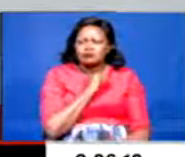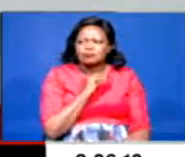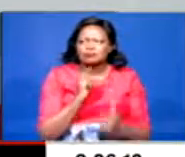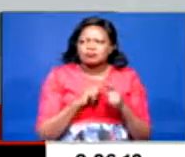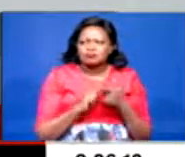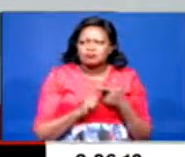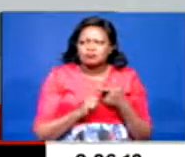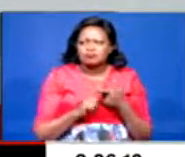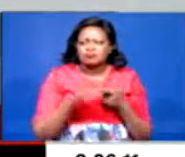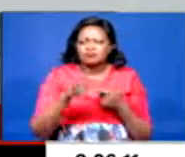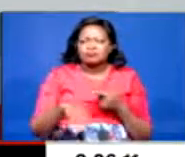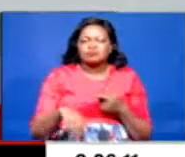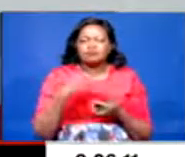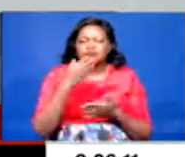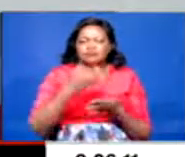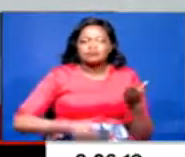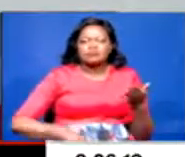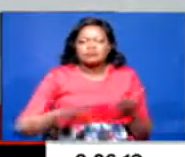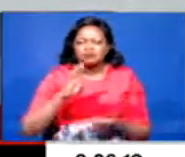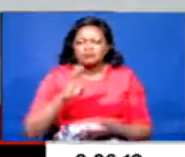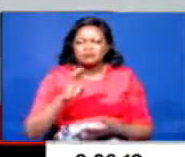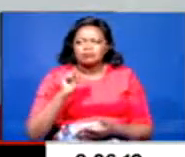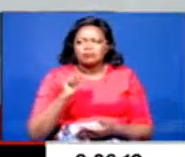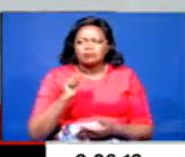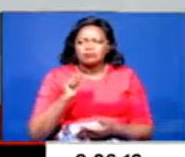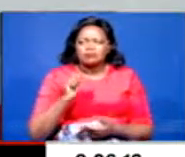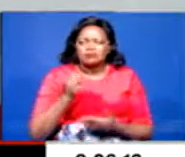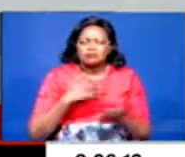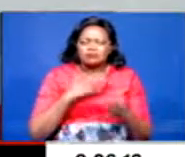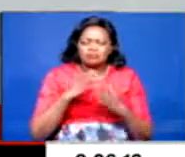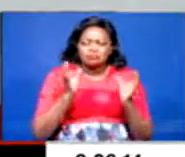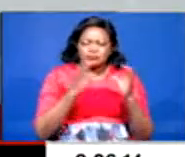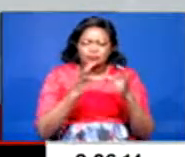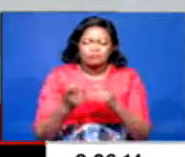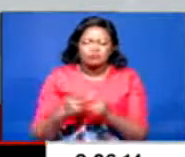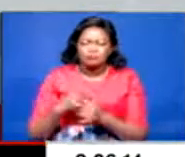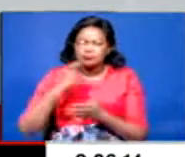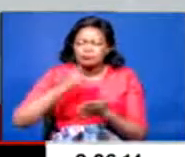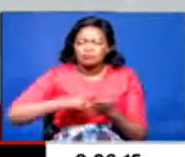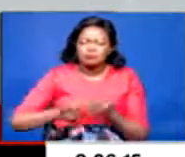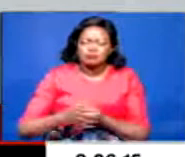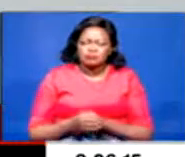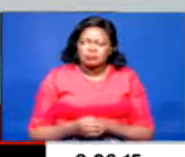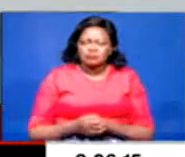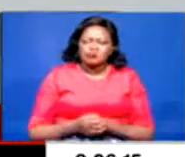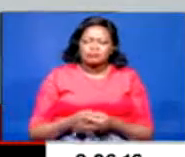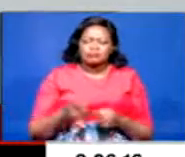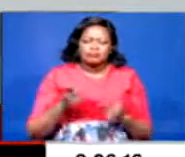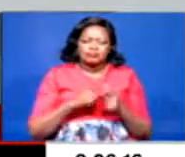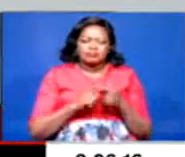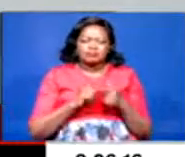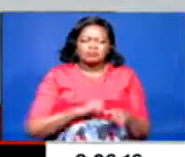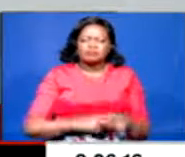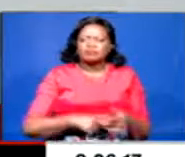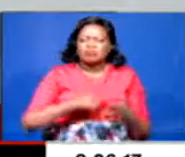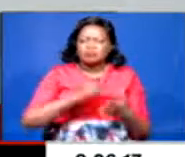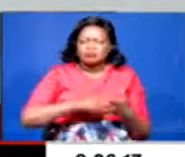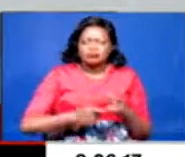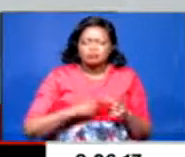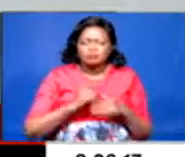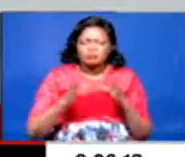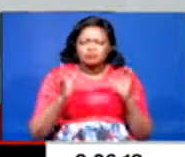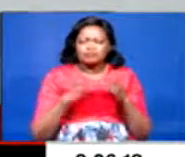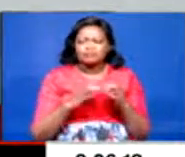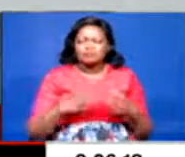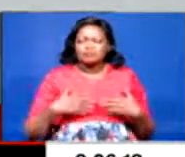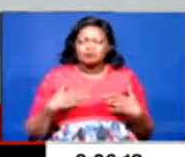Form 34A. In the presence of all the agents, you fill in the Form 34A. Once you have filled it in, all the agents are happy, they all